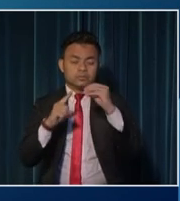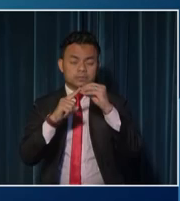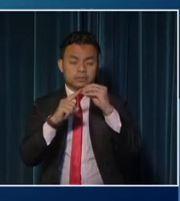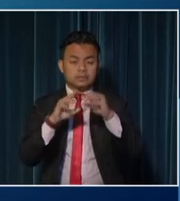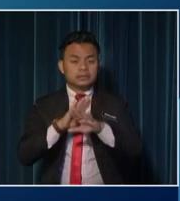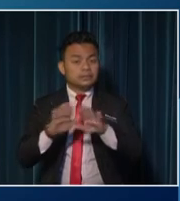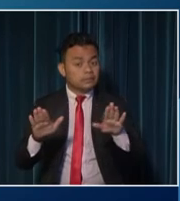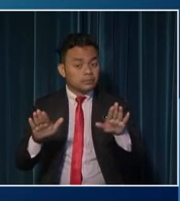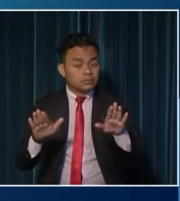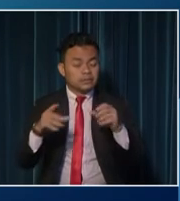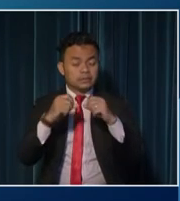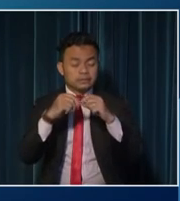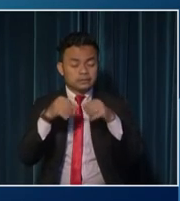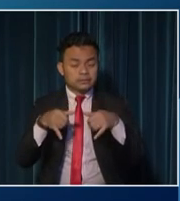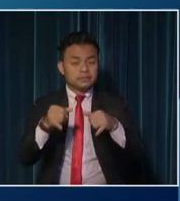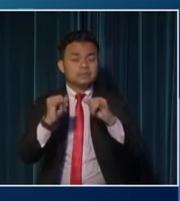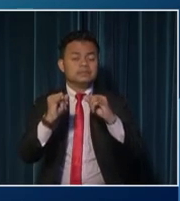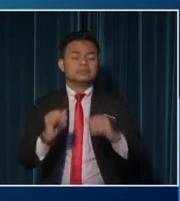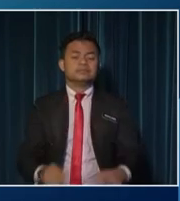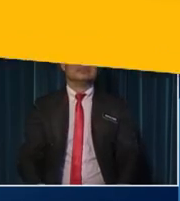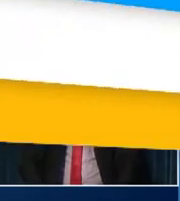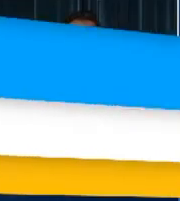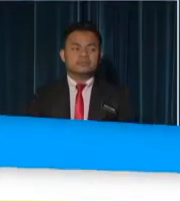current to flow through it.